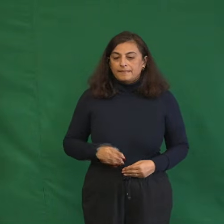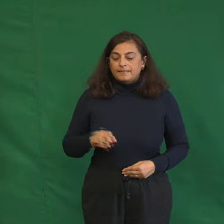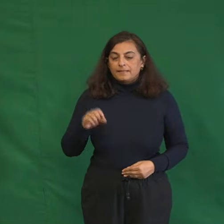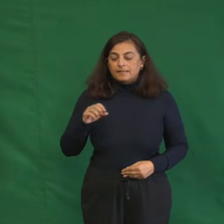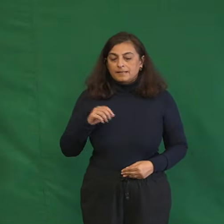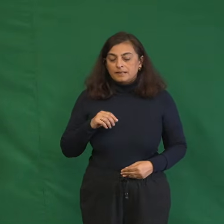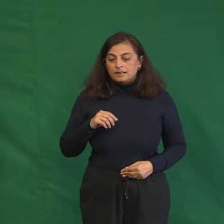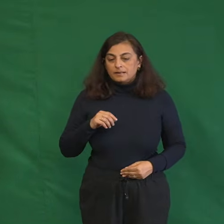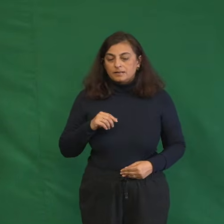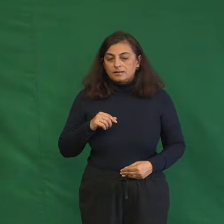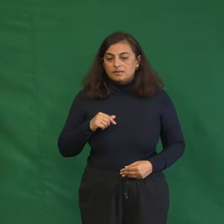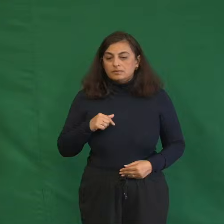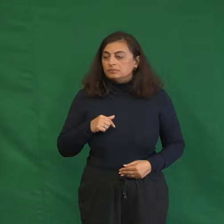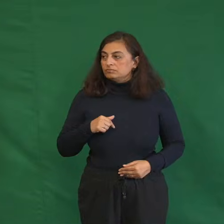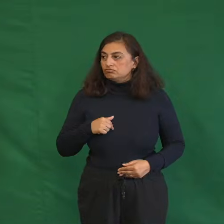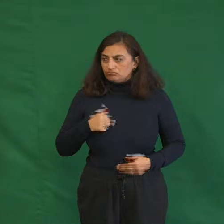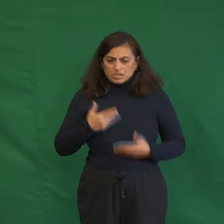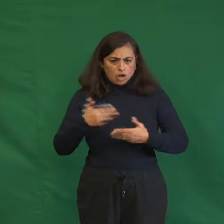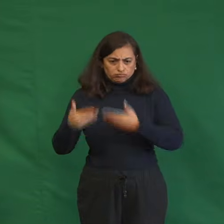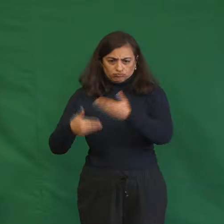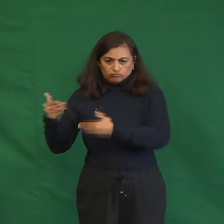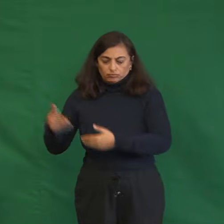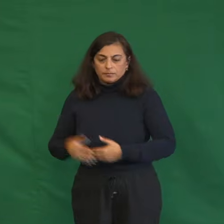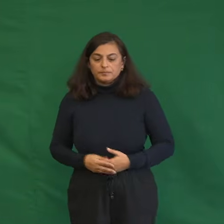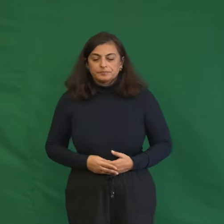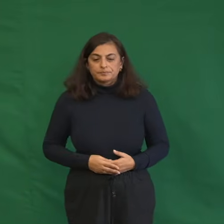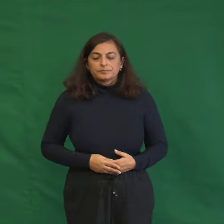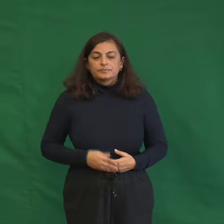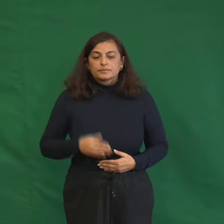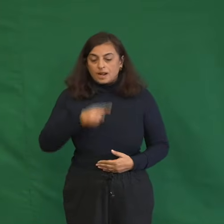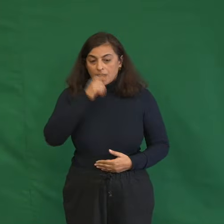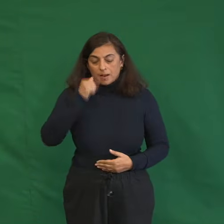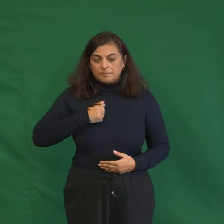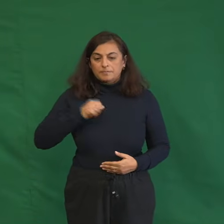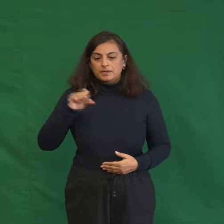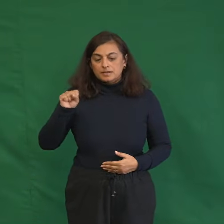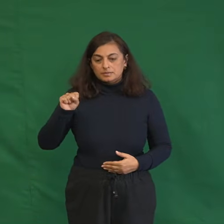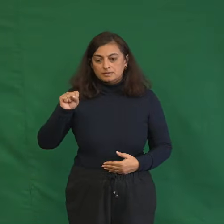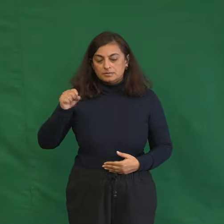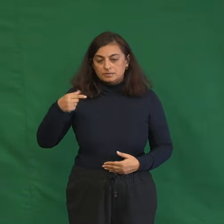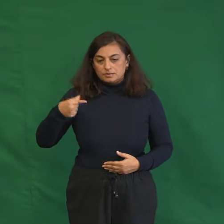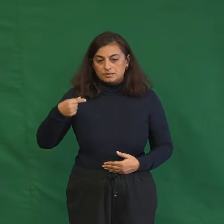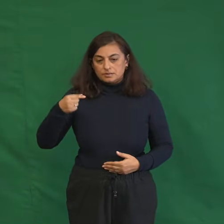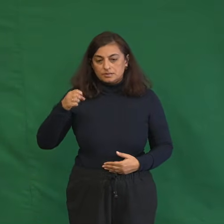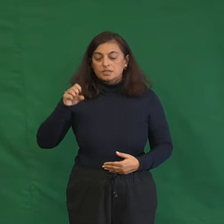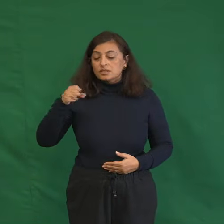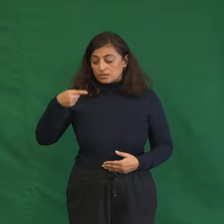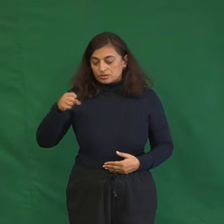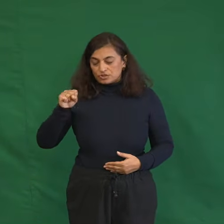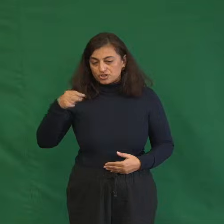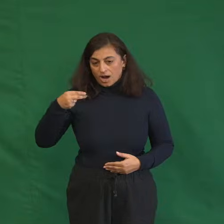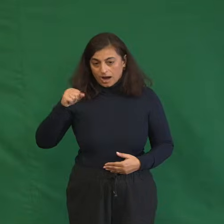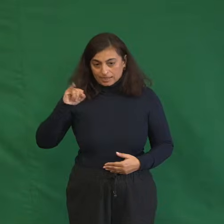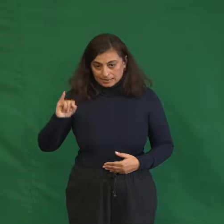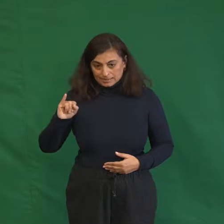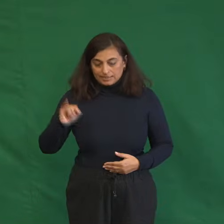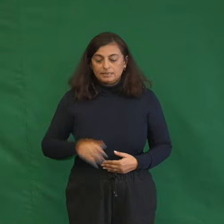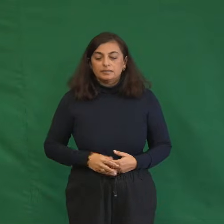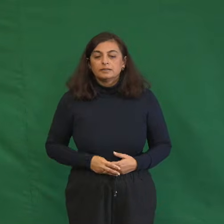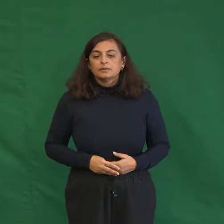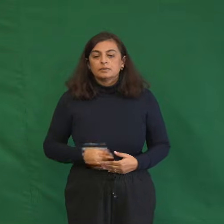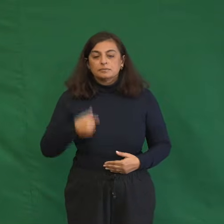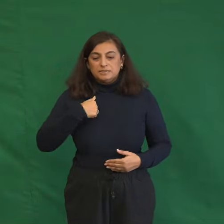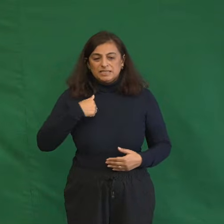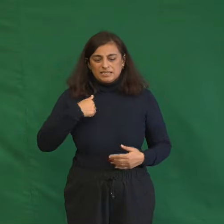Okay, you can go ahead. Okay. Good day, everyone. My name is Shadi Mahoba. So my reason for coming here, it was primarily out of